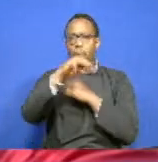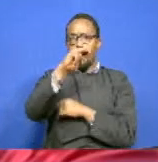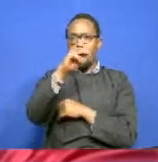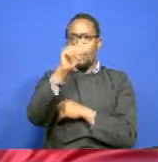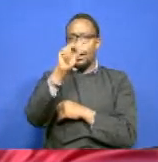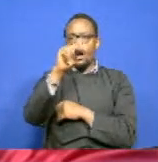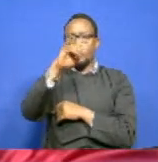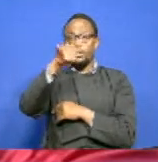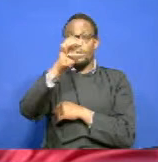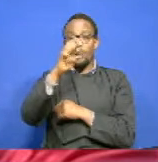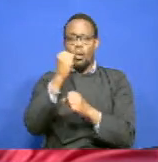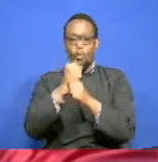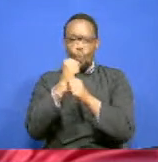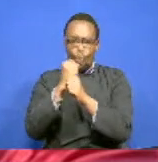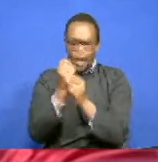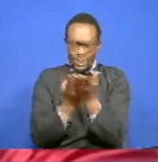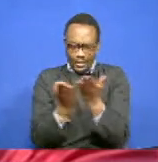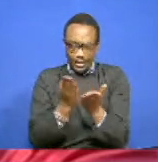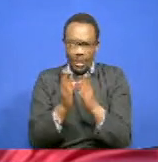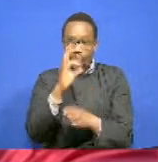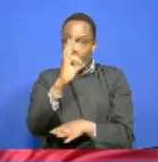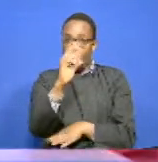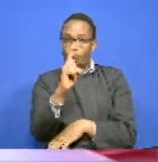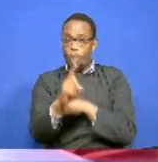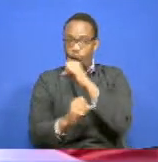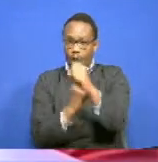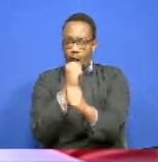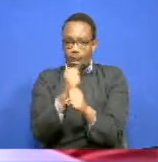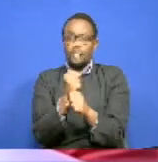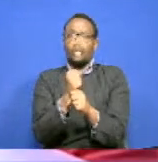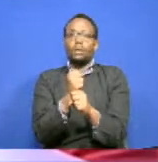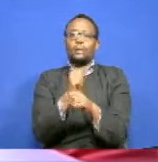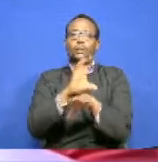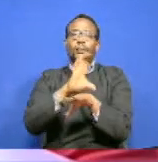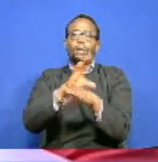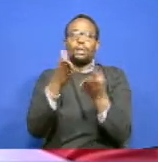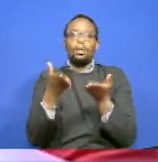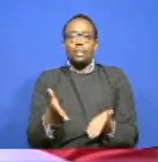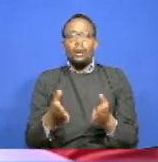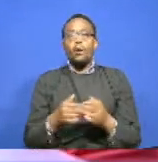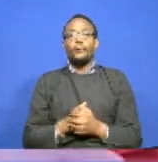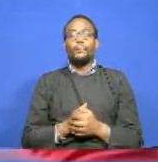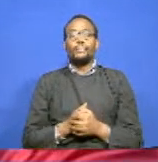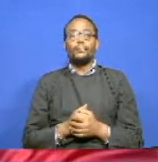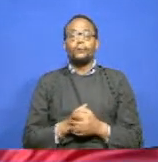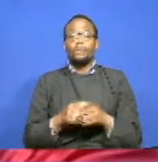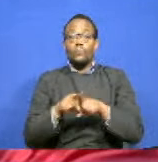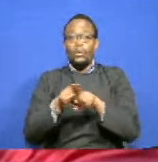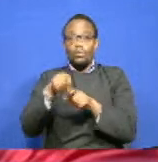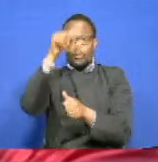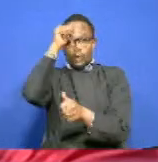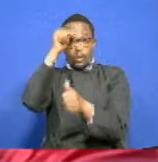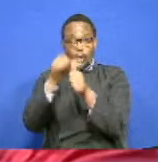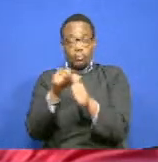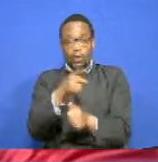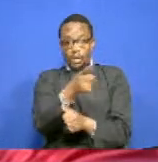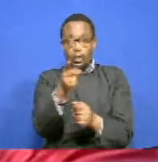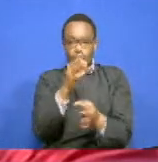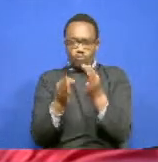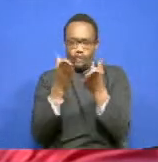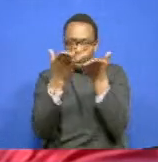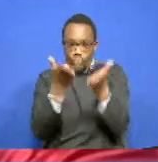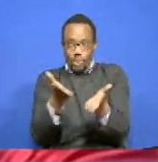last 31 years of service in the church. Just remind you, those who are here